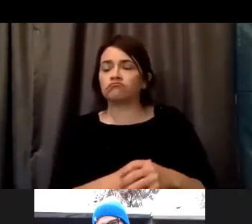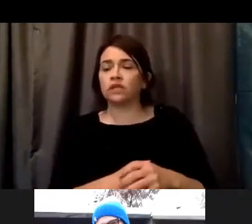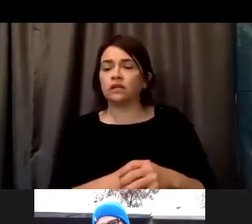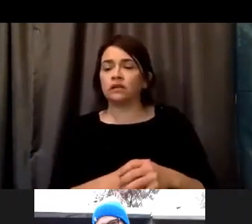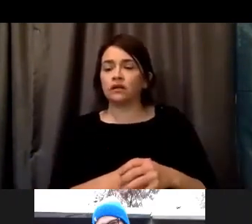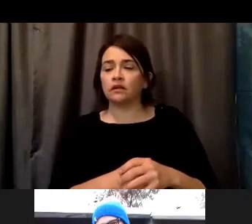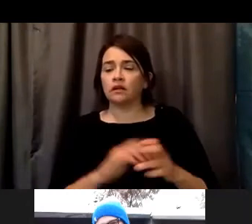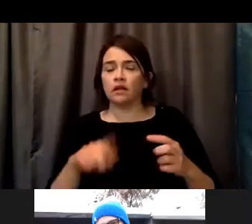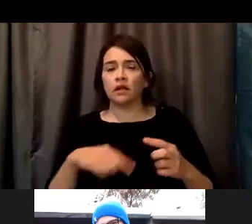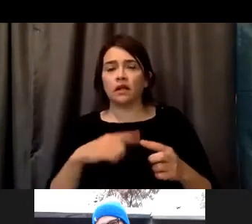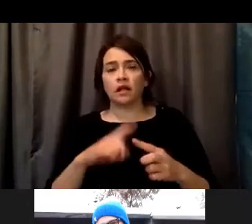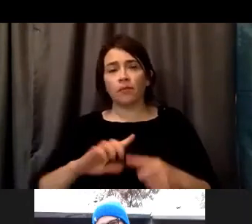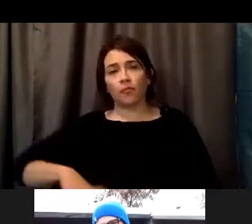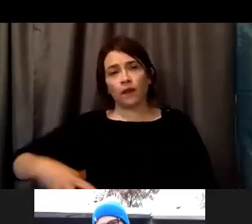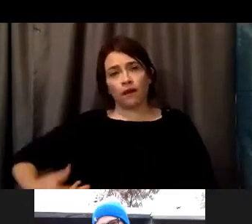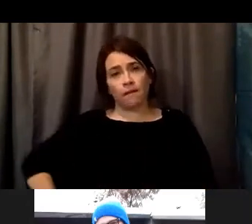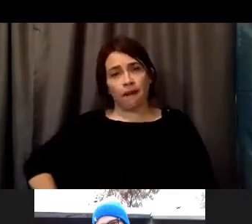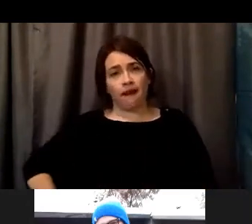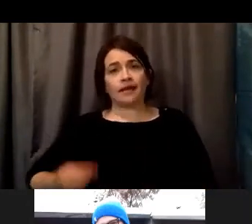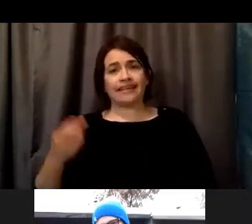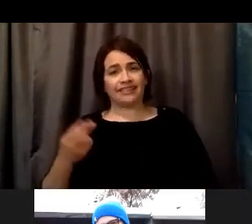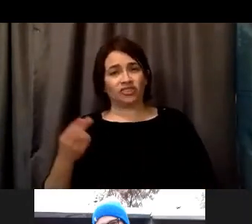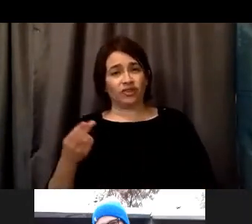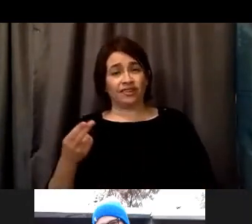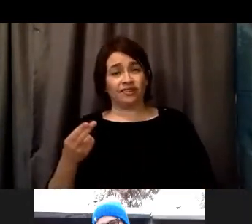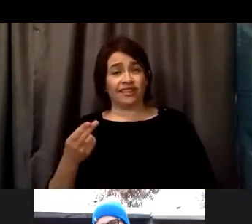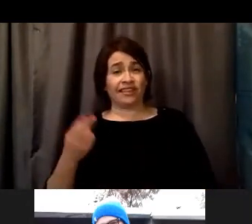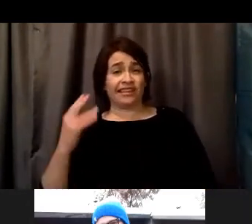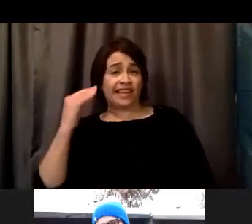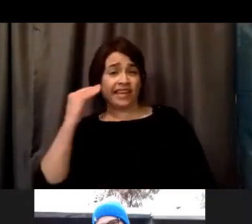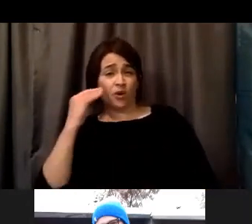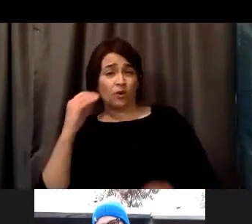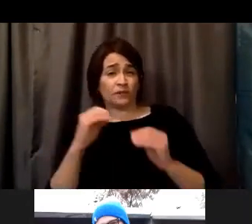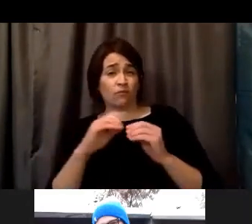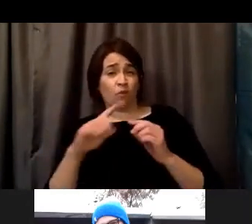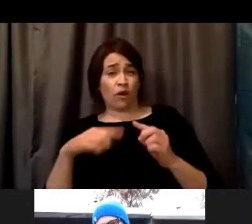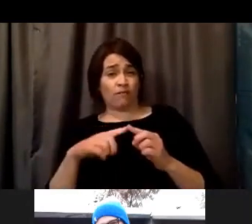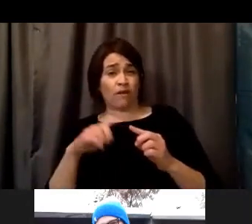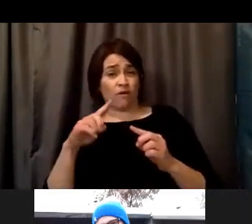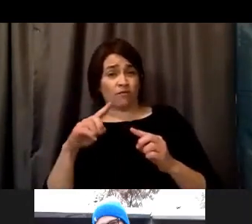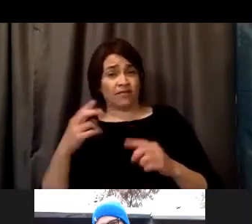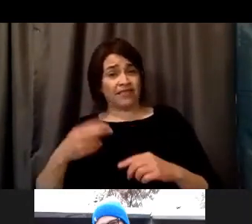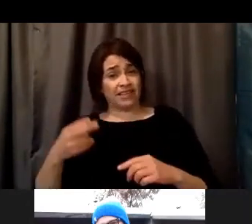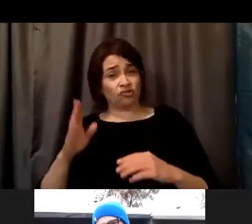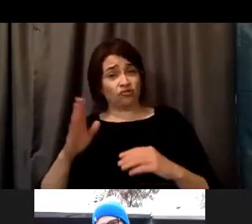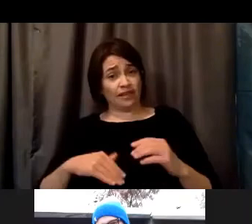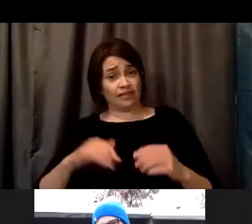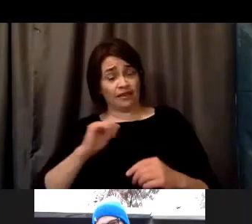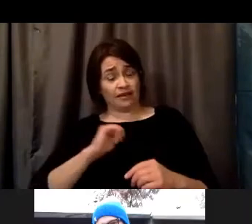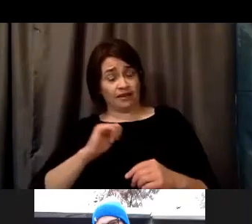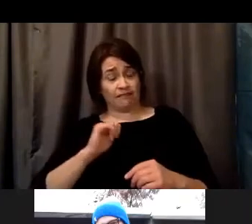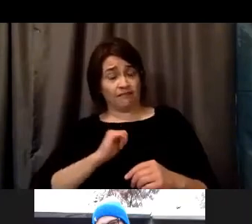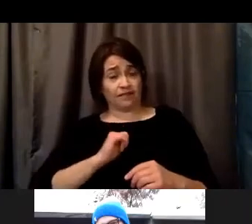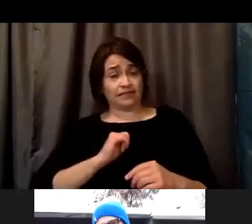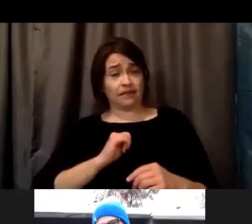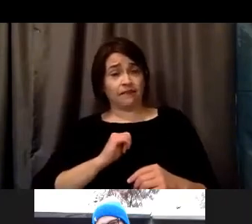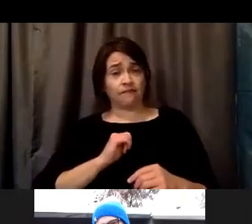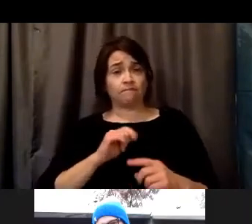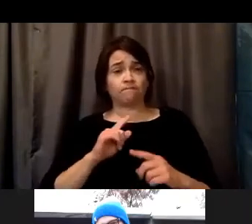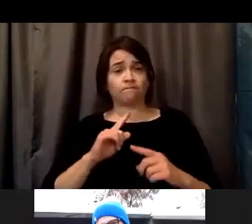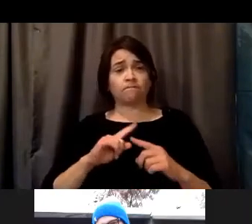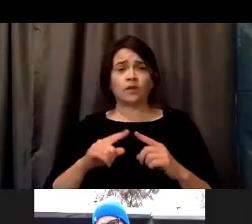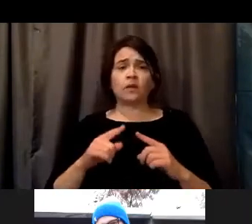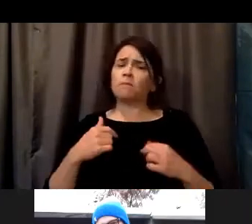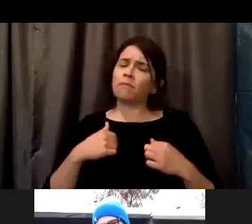about the Khmer history than even myself. I think I'm more knowledgeable in terms of the actual journey of a genocide